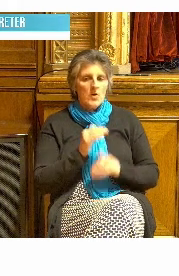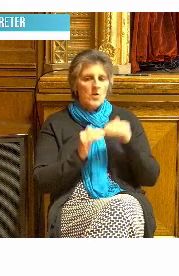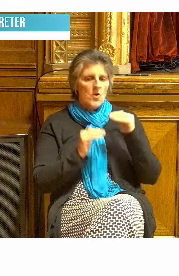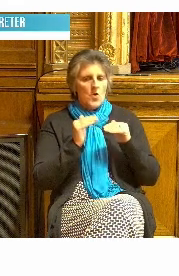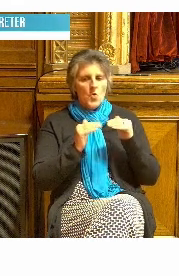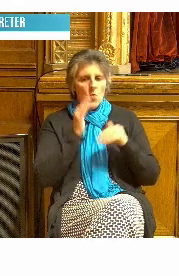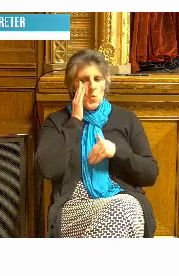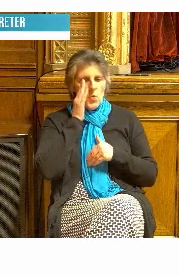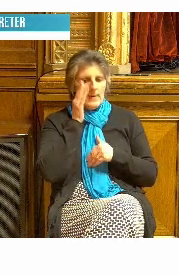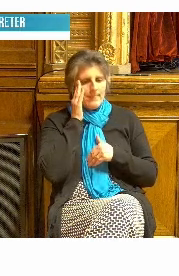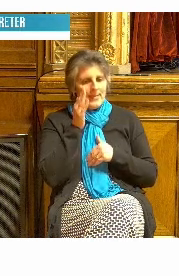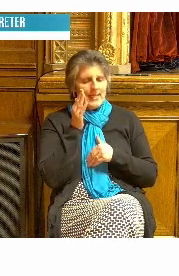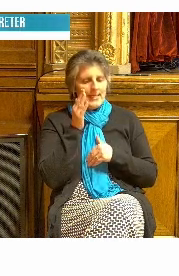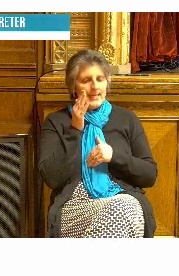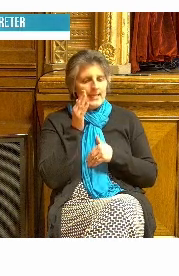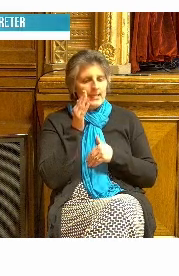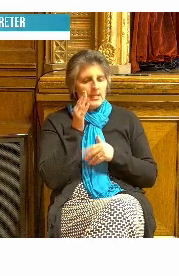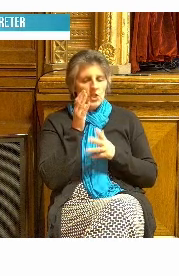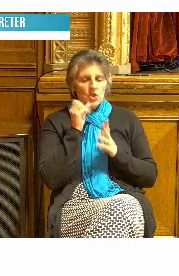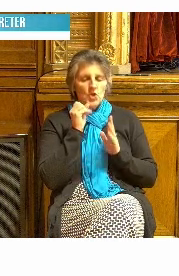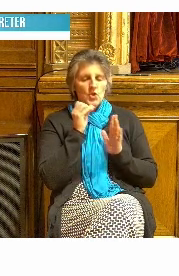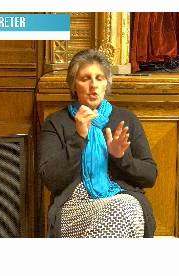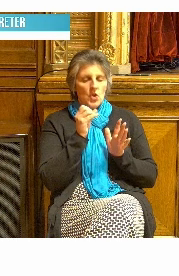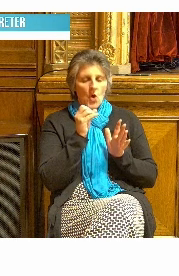Reparations would be so